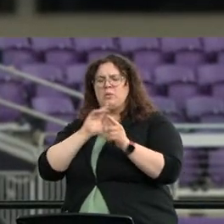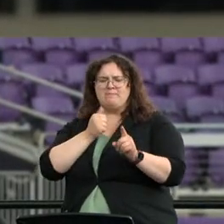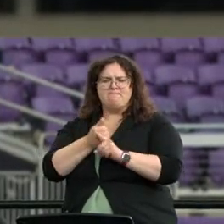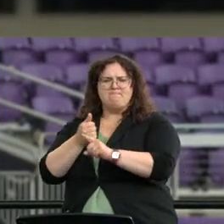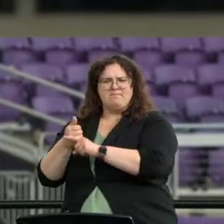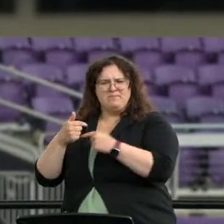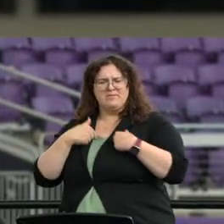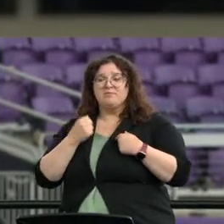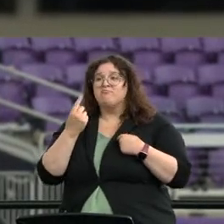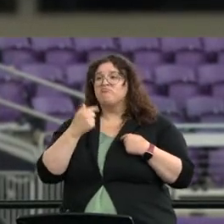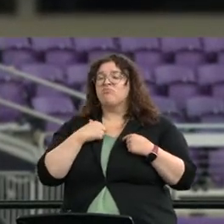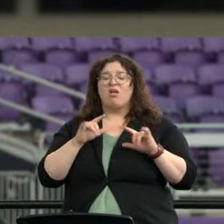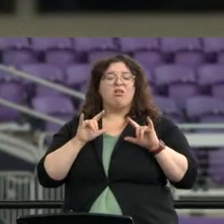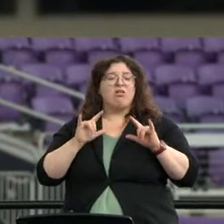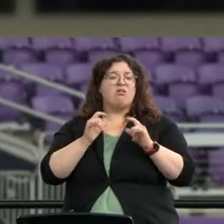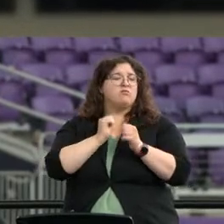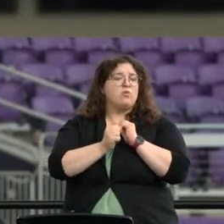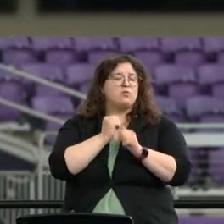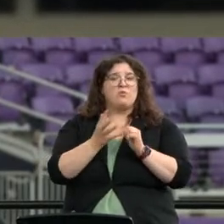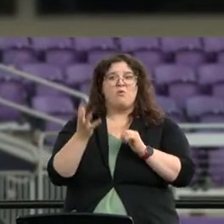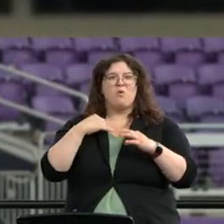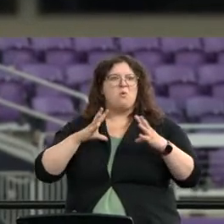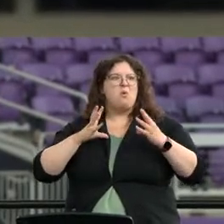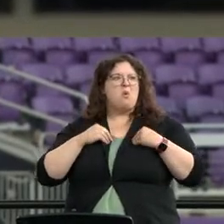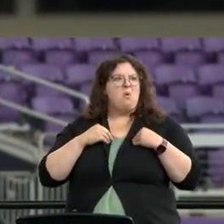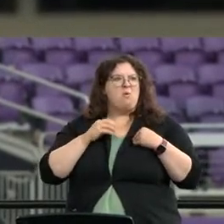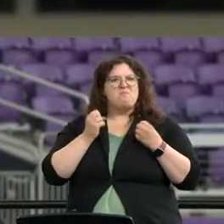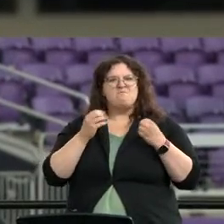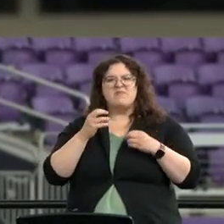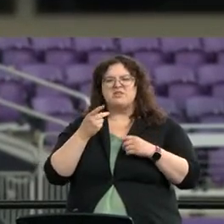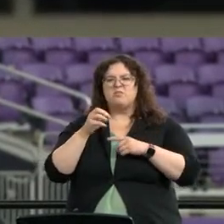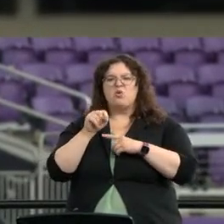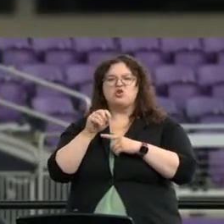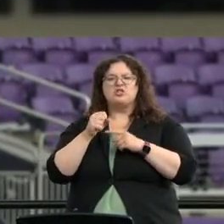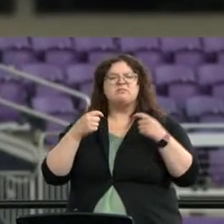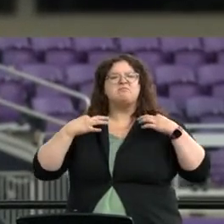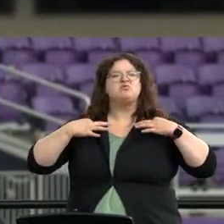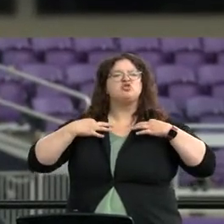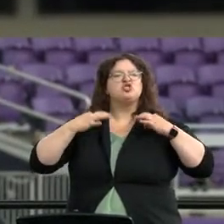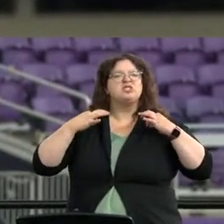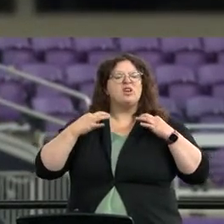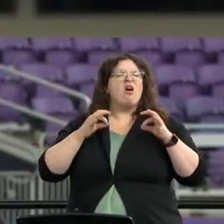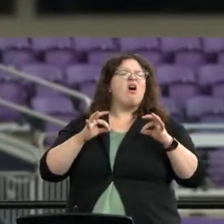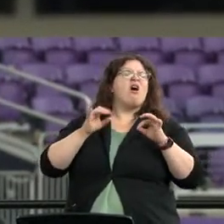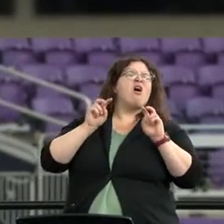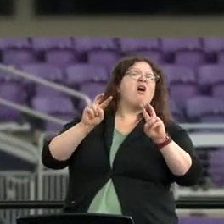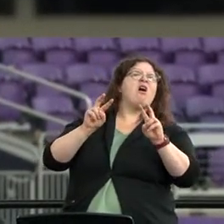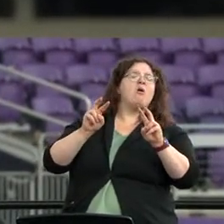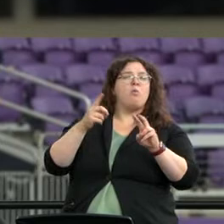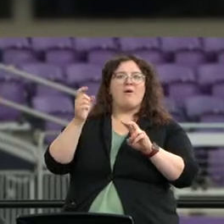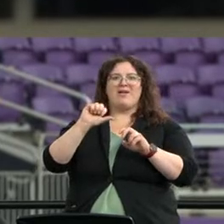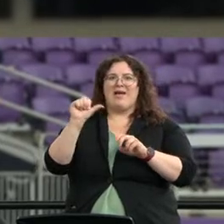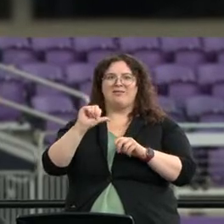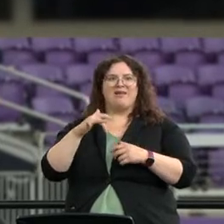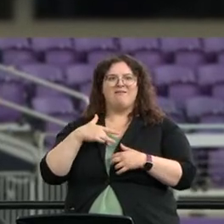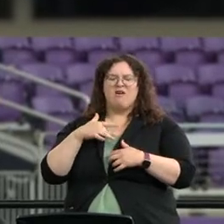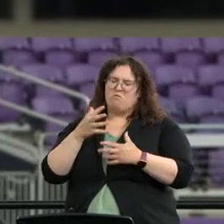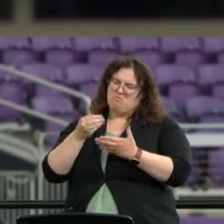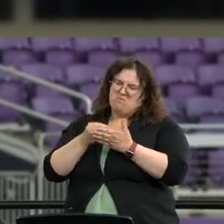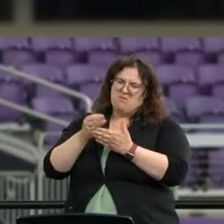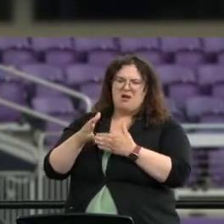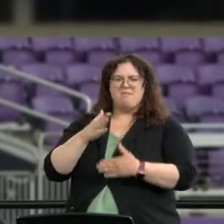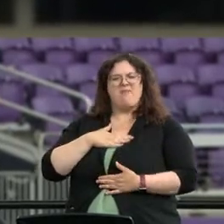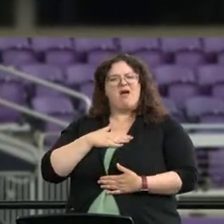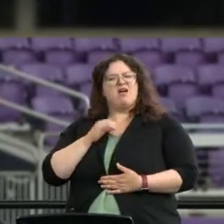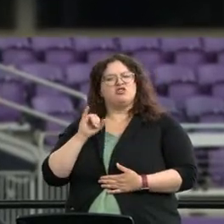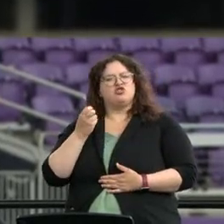As a big sports fan who used to want to own as many sports jerseys in my childhood as I could, there's a single athlete who inspired me to buy my lone jersey in